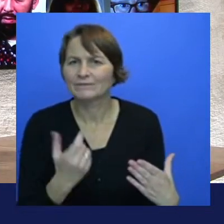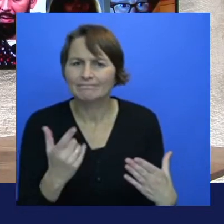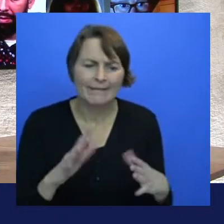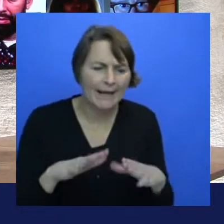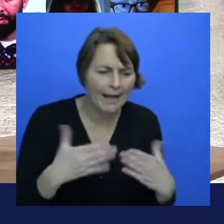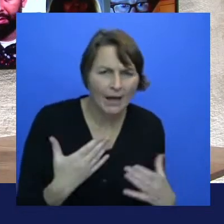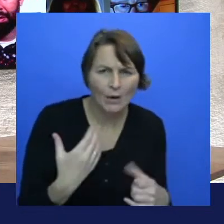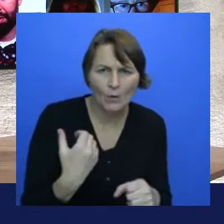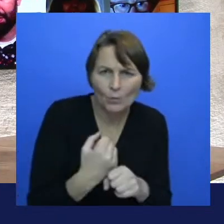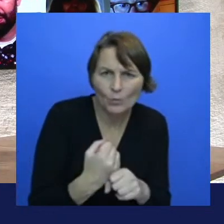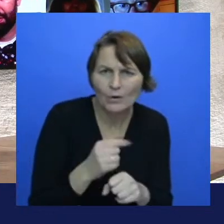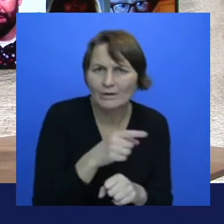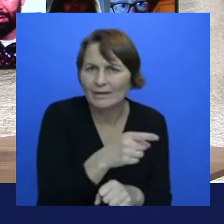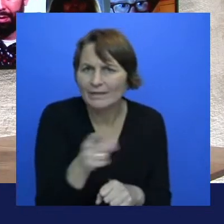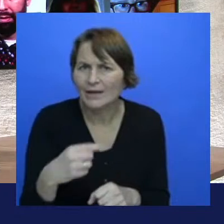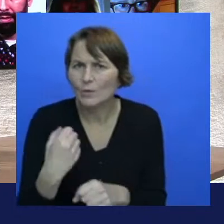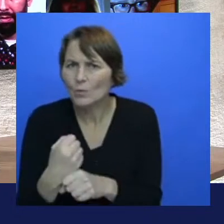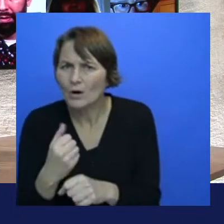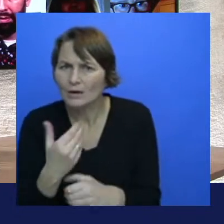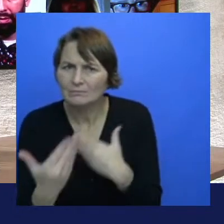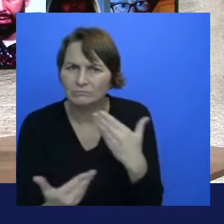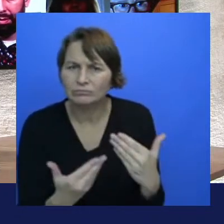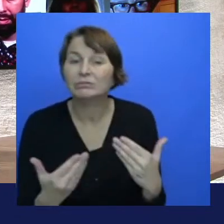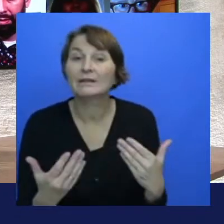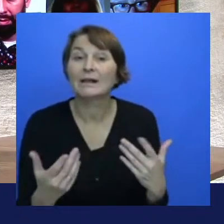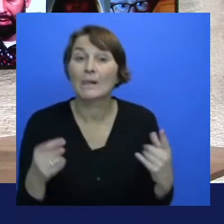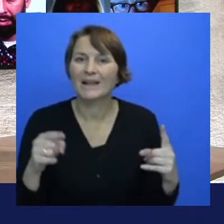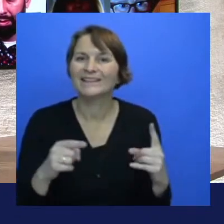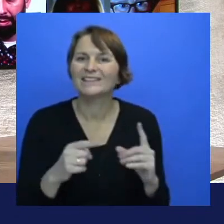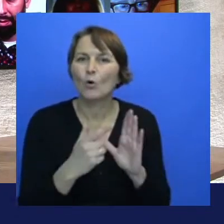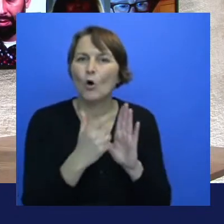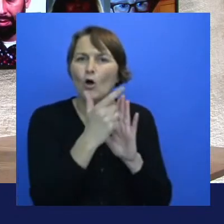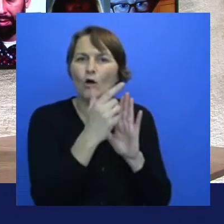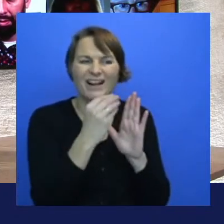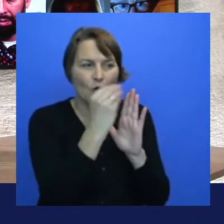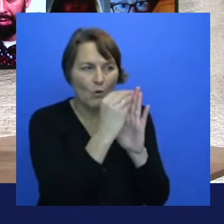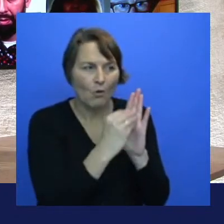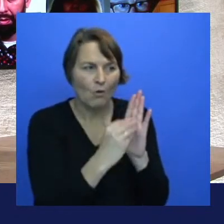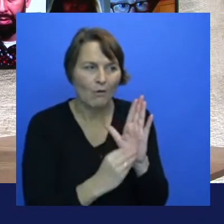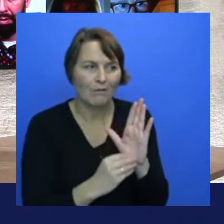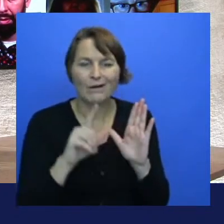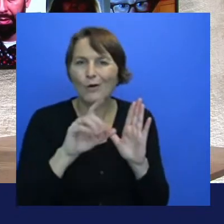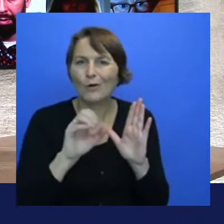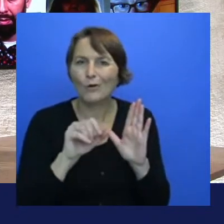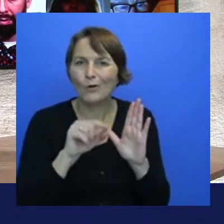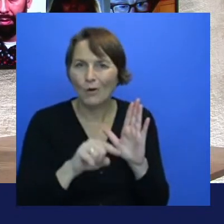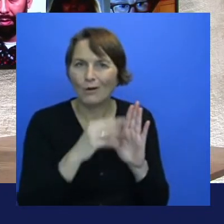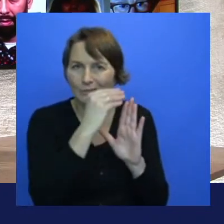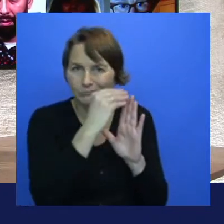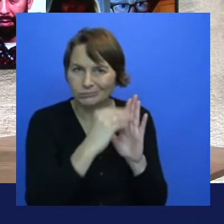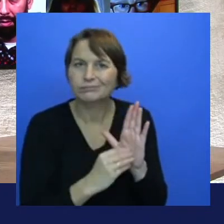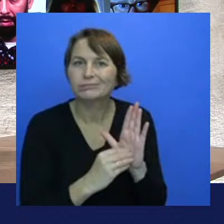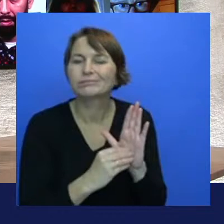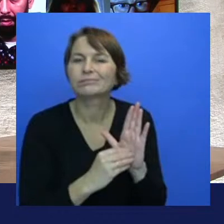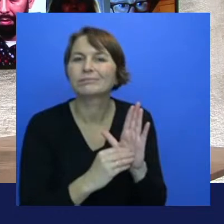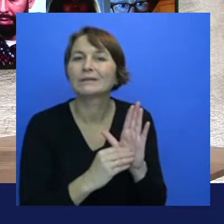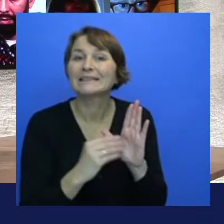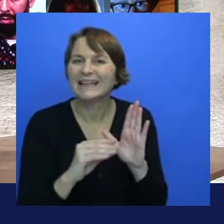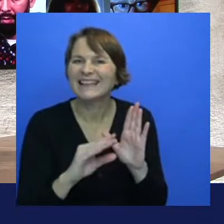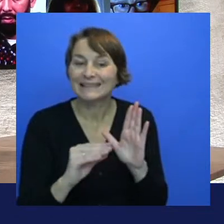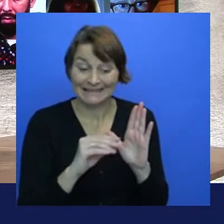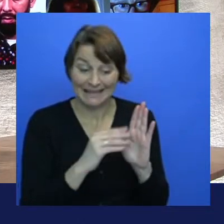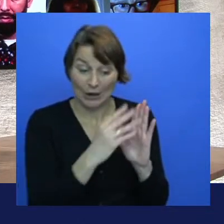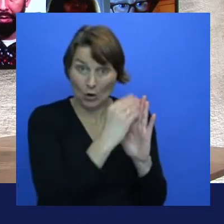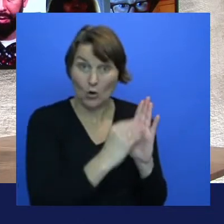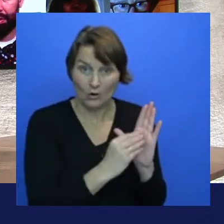didn't work. And then based on that log, you can actually retrain your model to make it better. It is